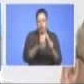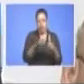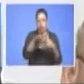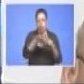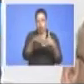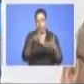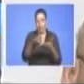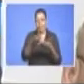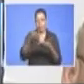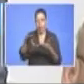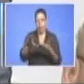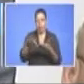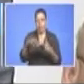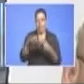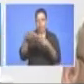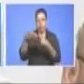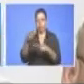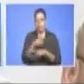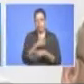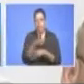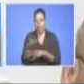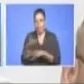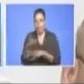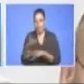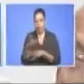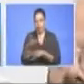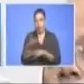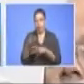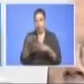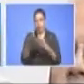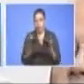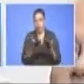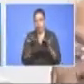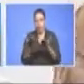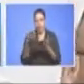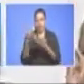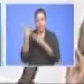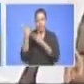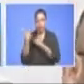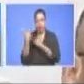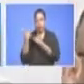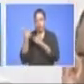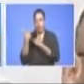Speaker, especially as they are bearing the brunt of the need to increase government revenue.